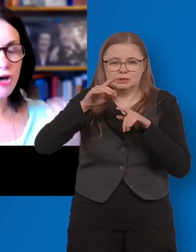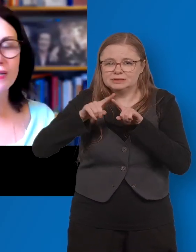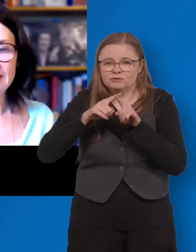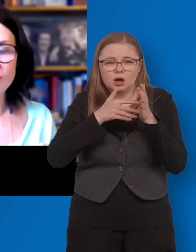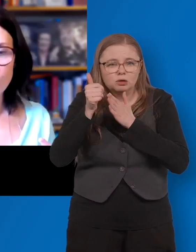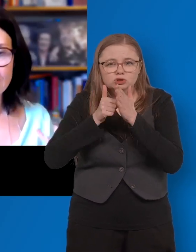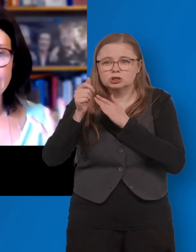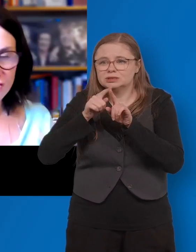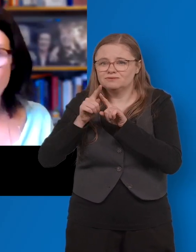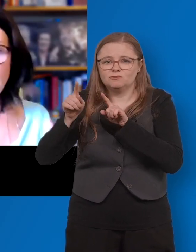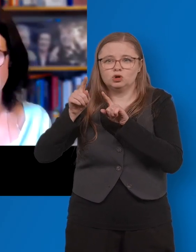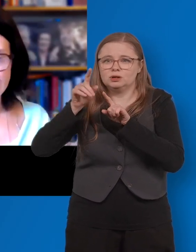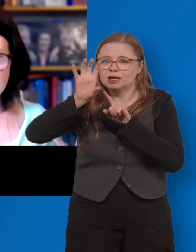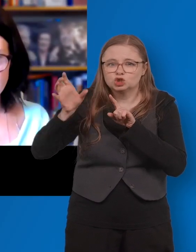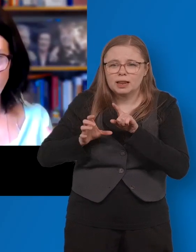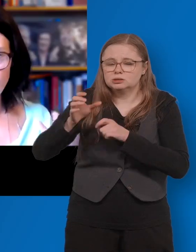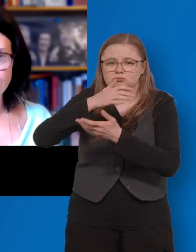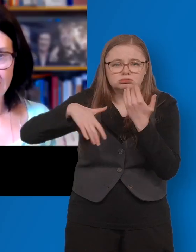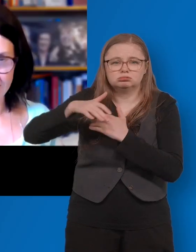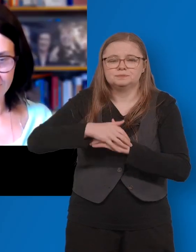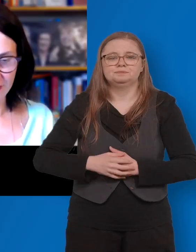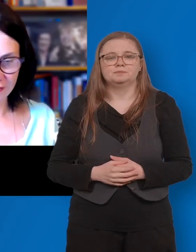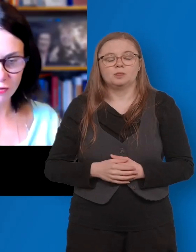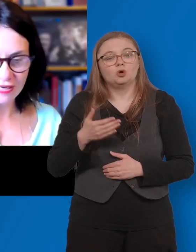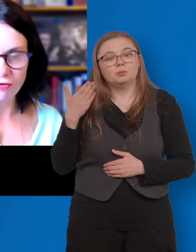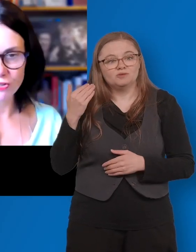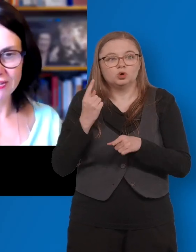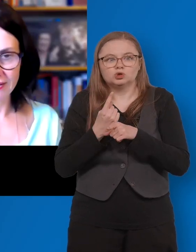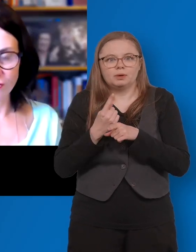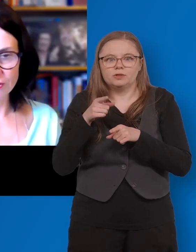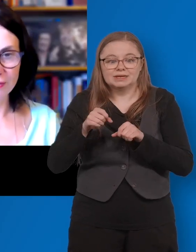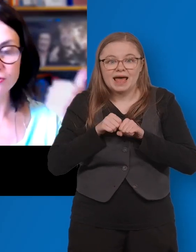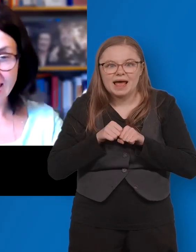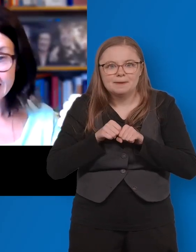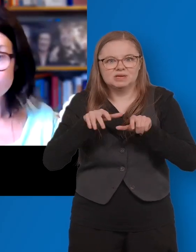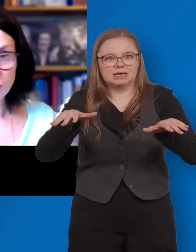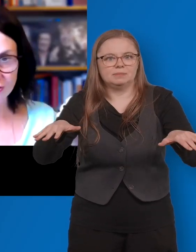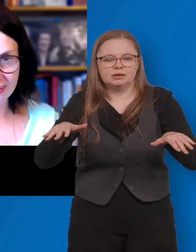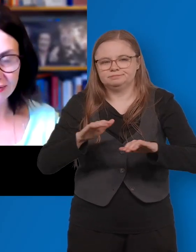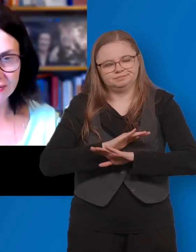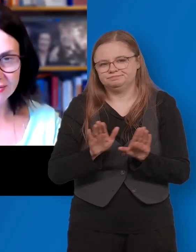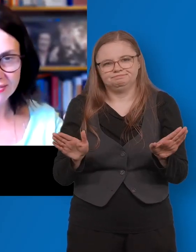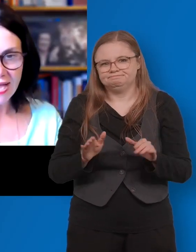there is certainly no epidemic of neurodivergent